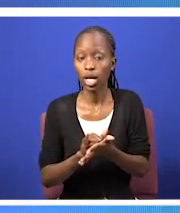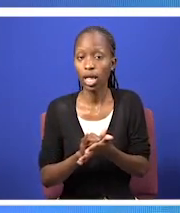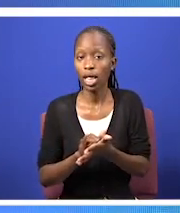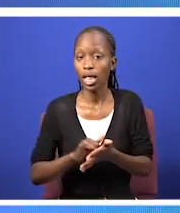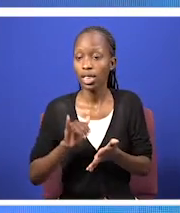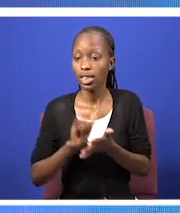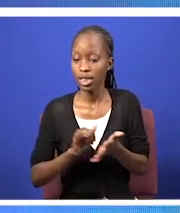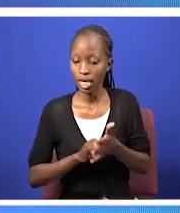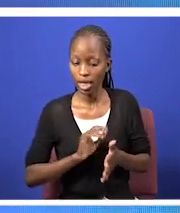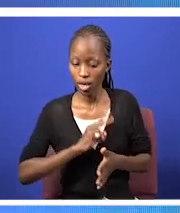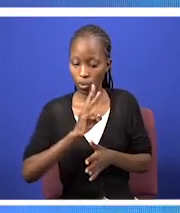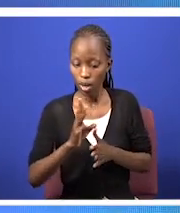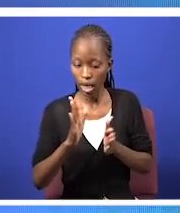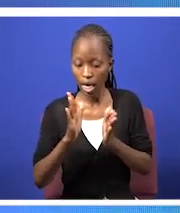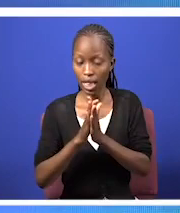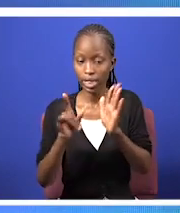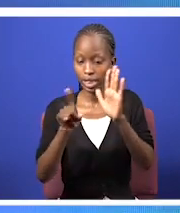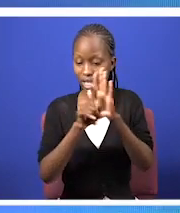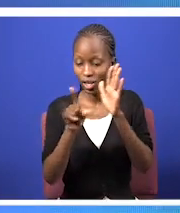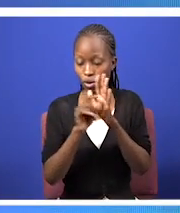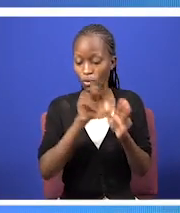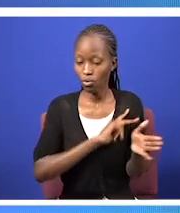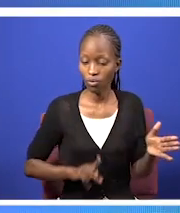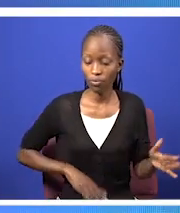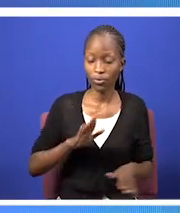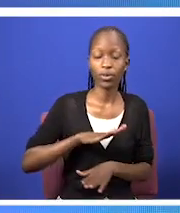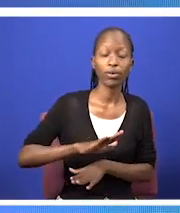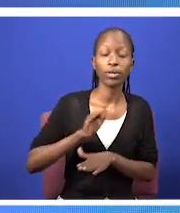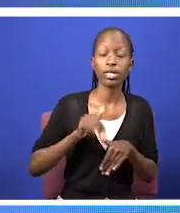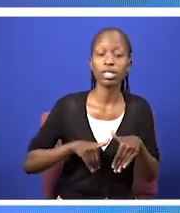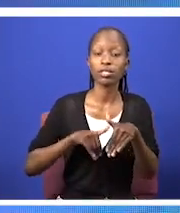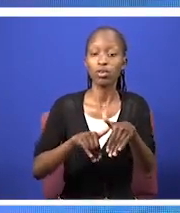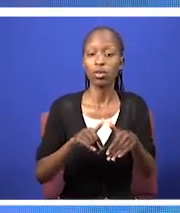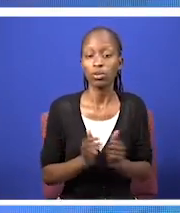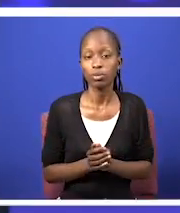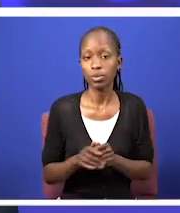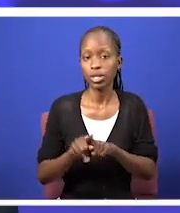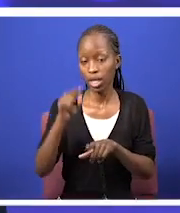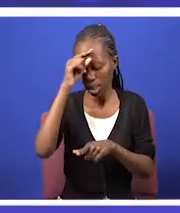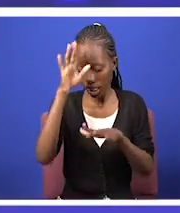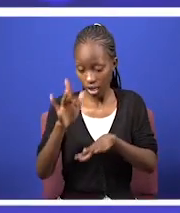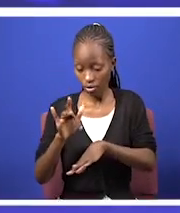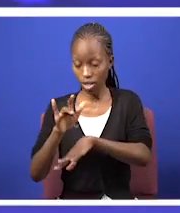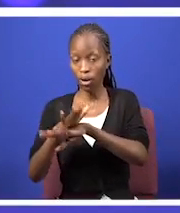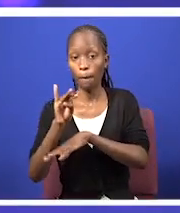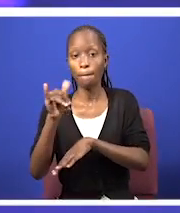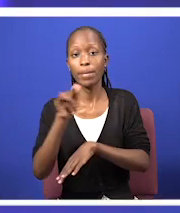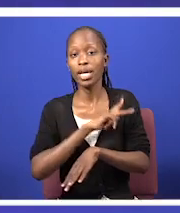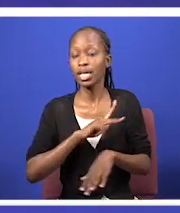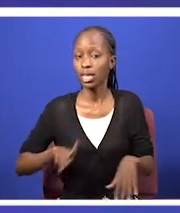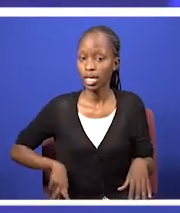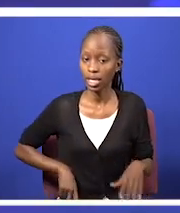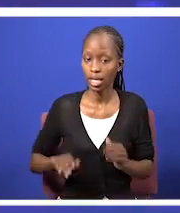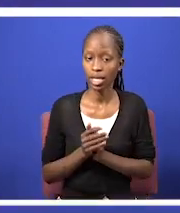and intent of the sovereign to be enacted at all times. And that governor is sent by the